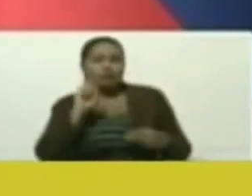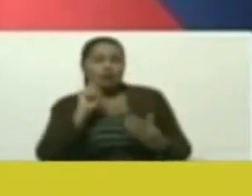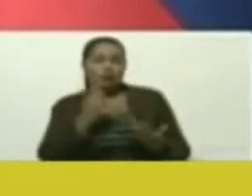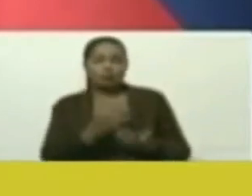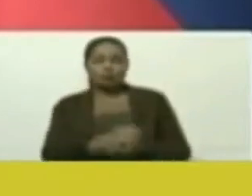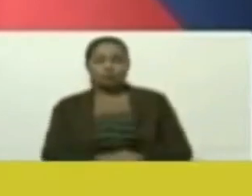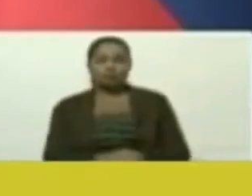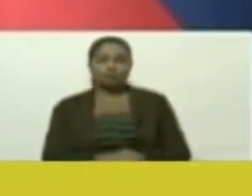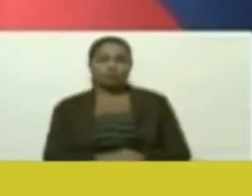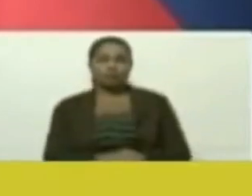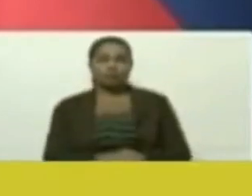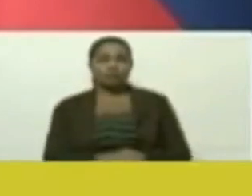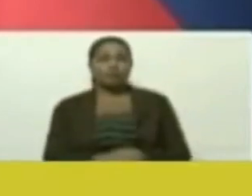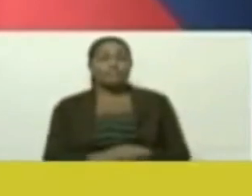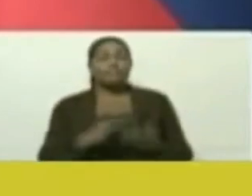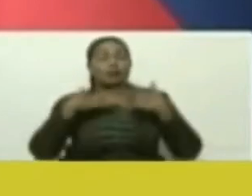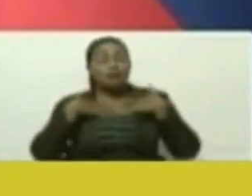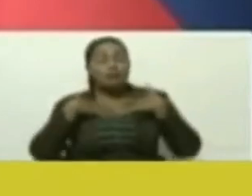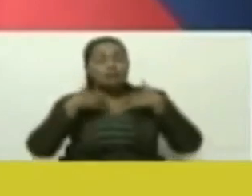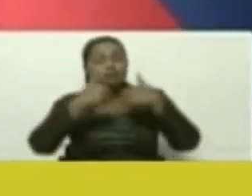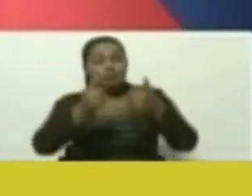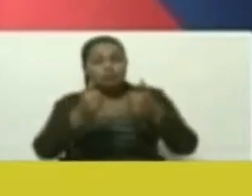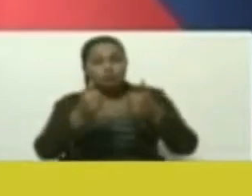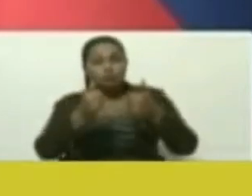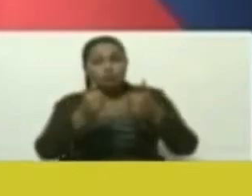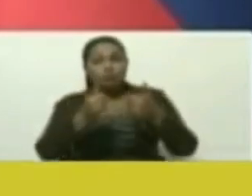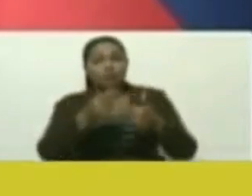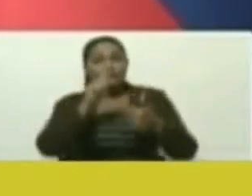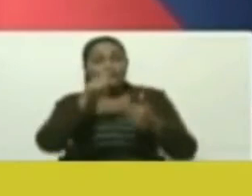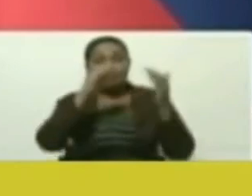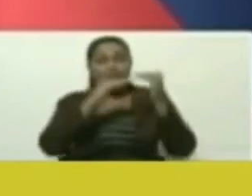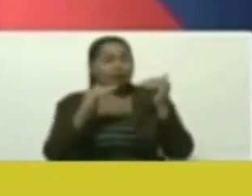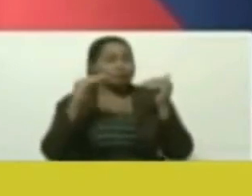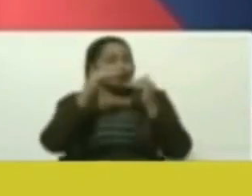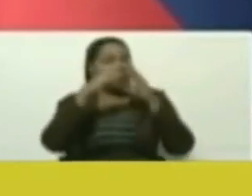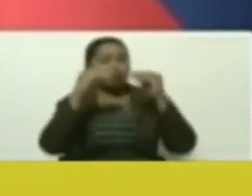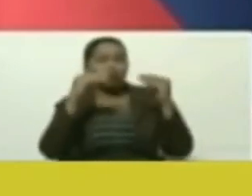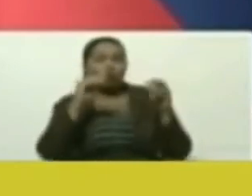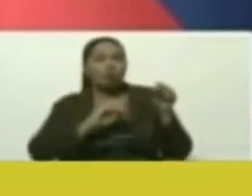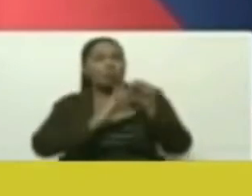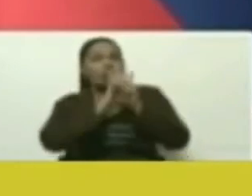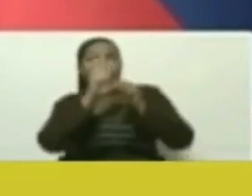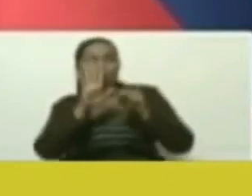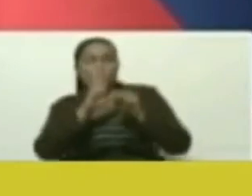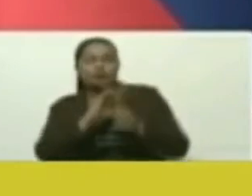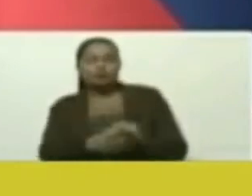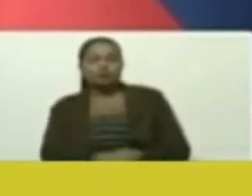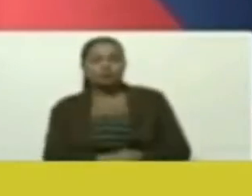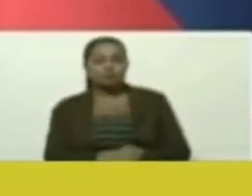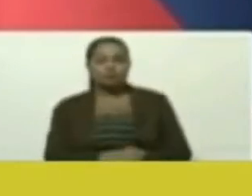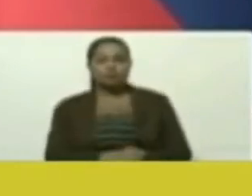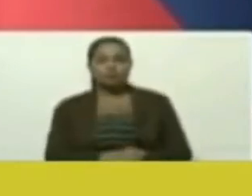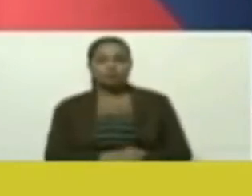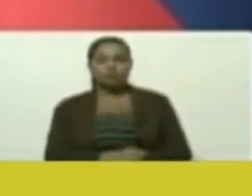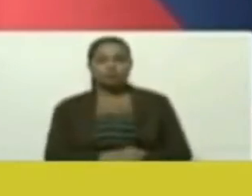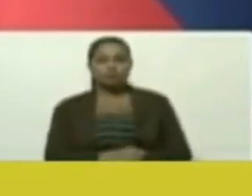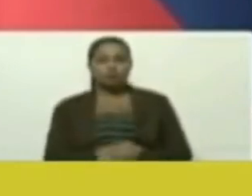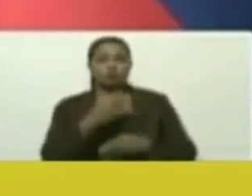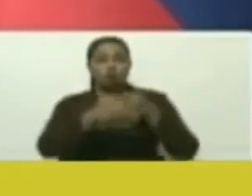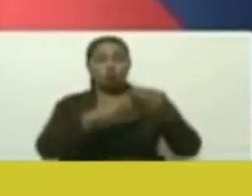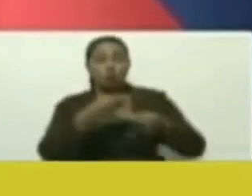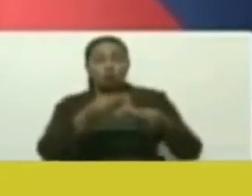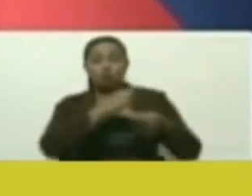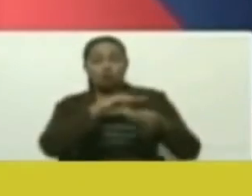in all the necessary projects for health and to overcome this pandemic,